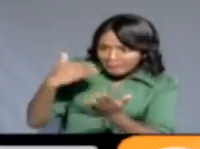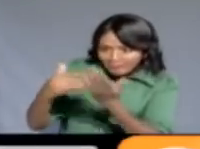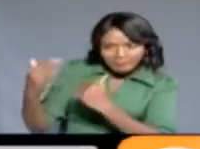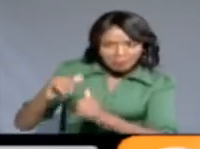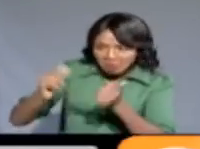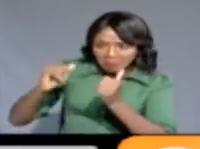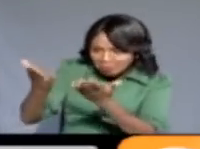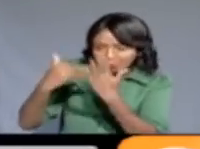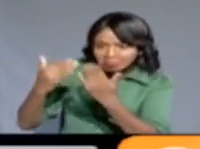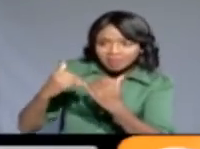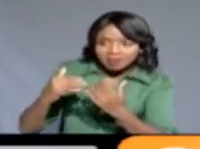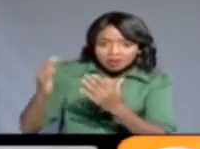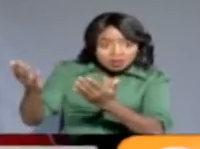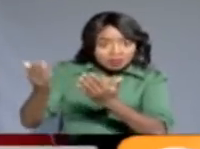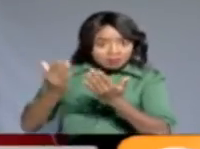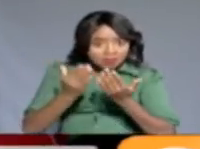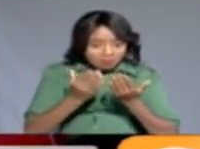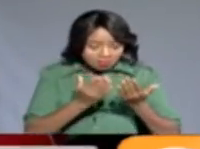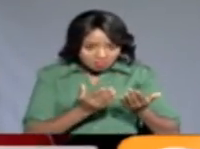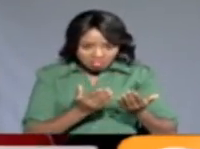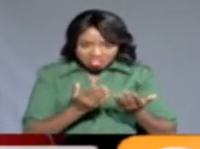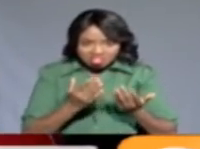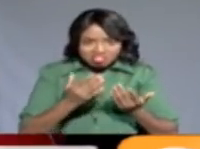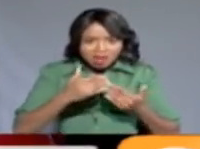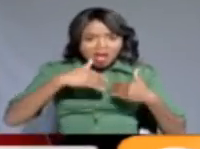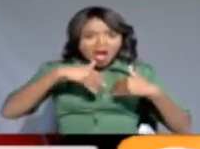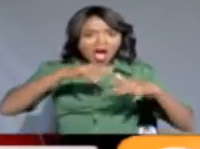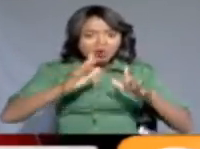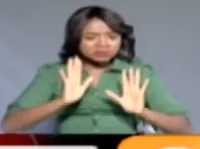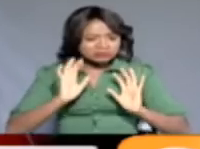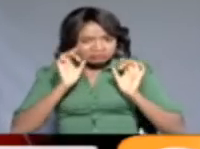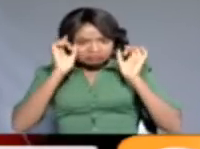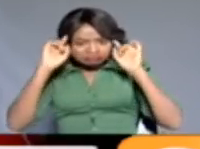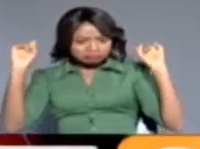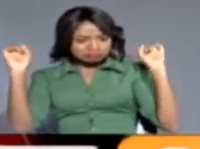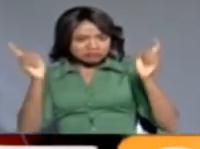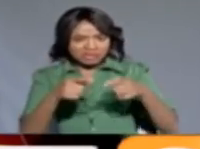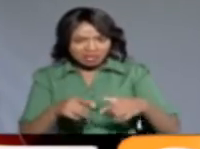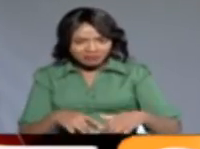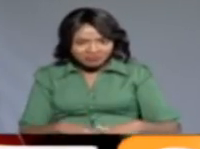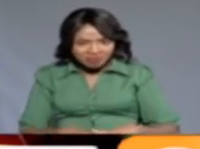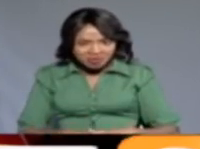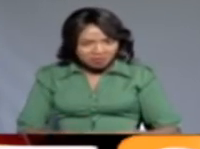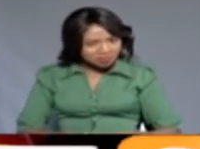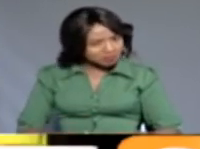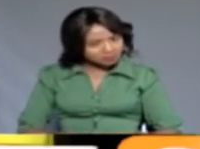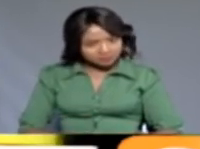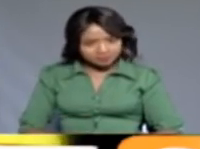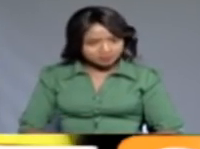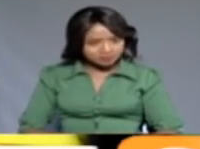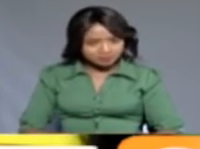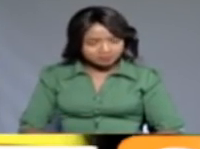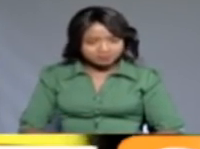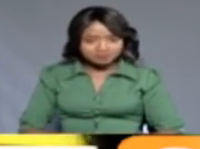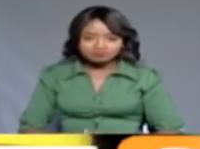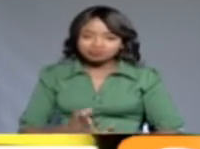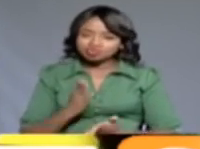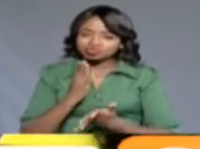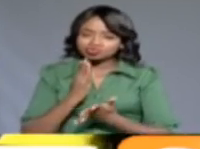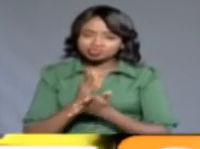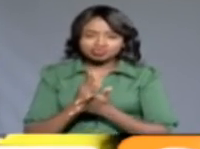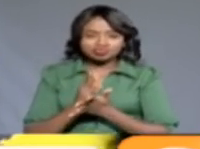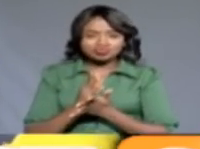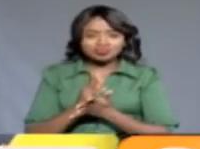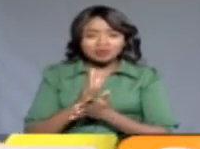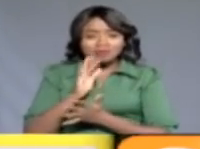as if they were helping us to show us where to sit. Little did we know that they were taking us out of the stadium. I mean, it's a long journey to